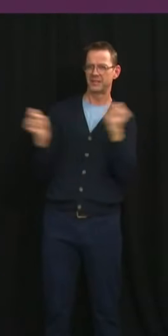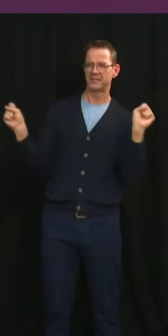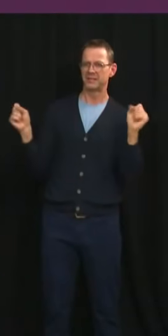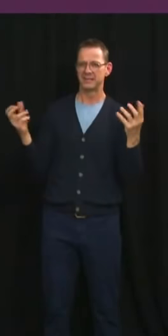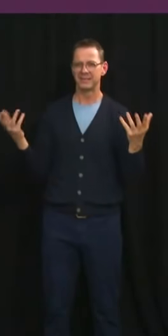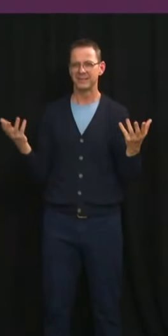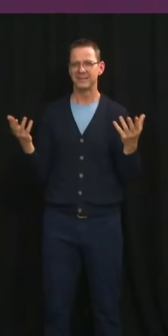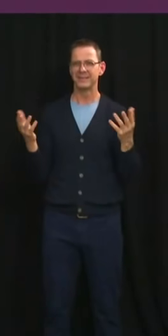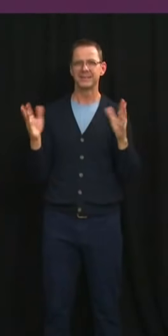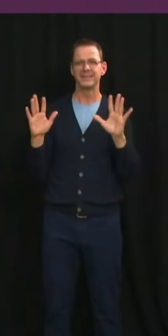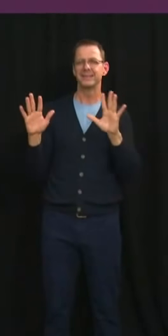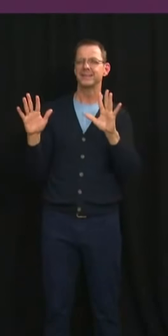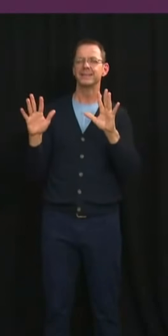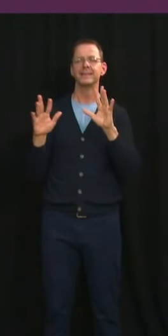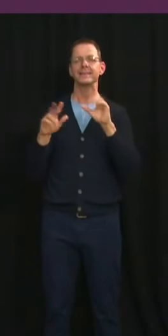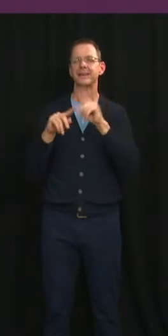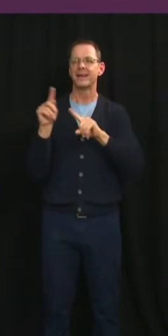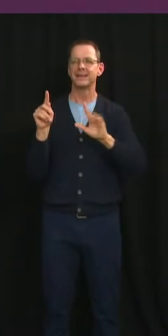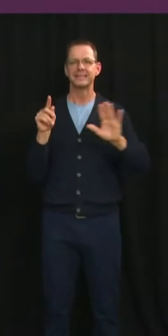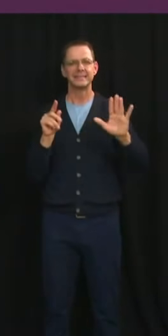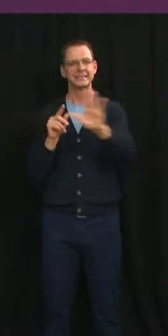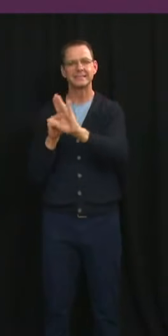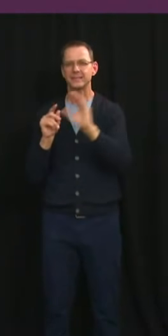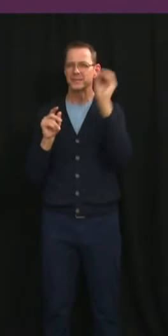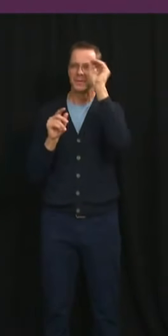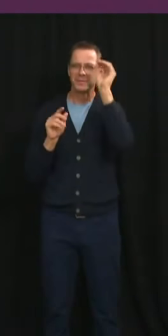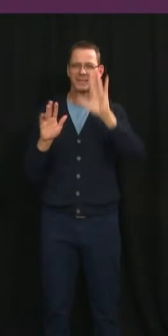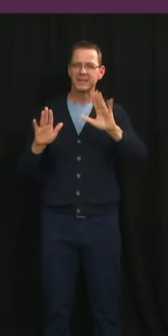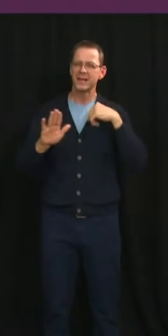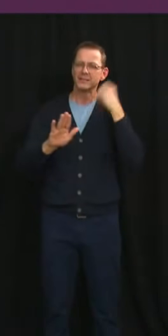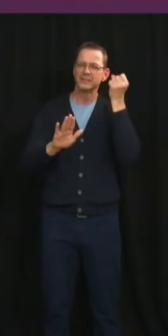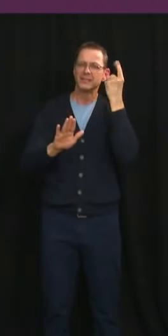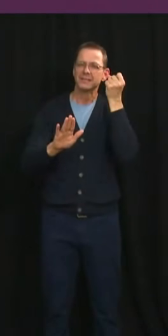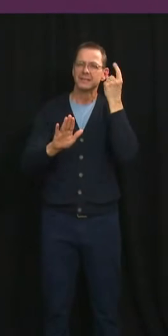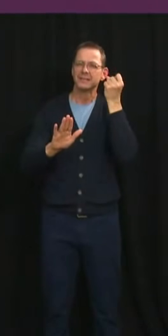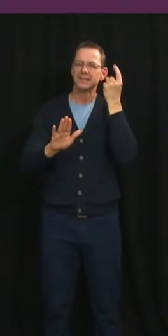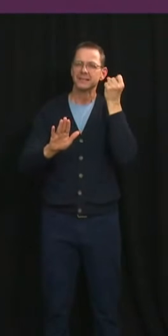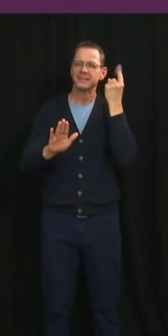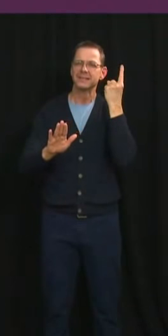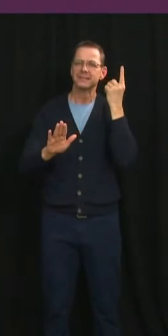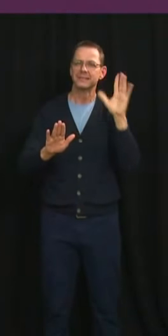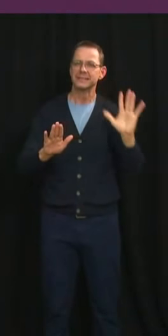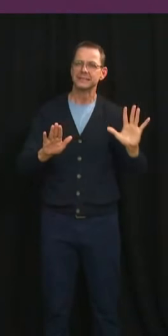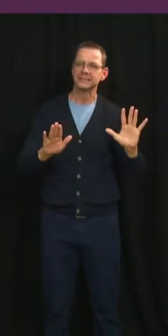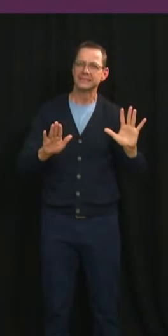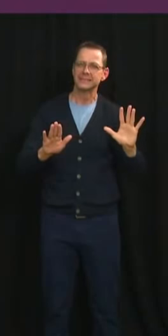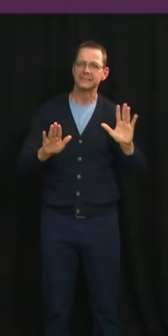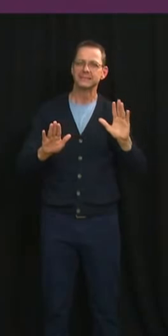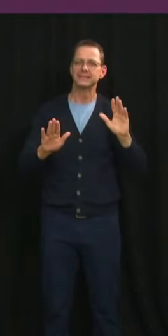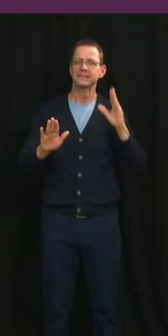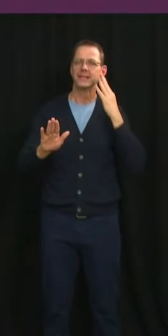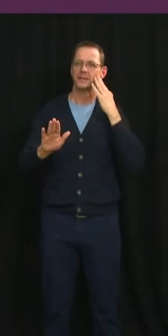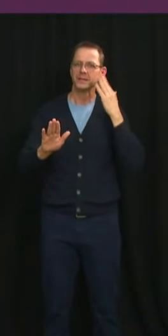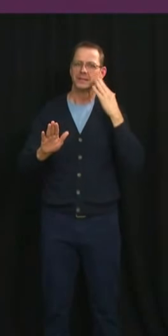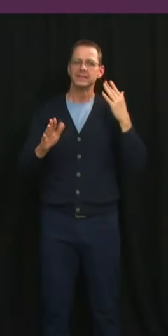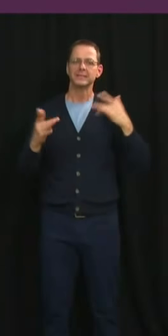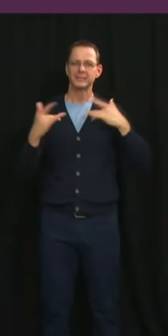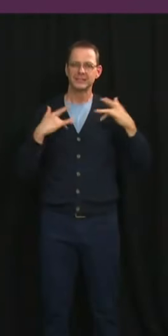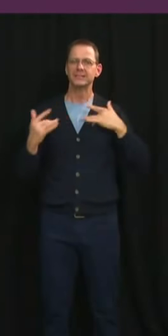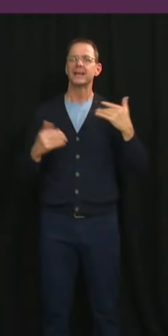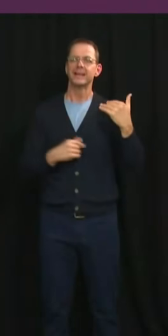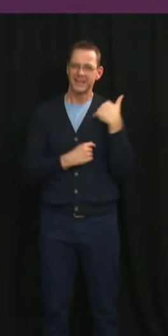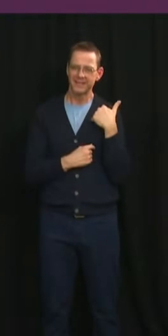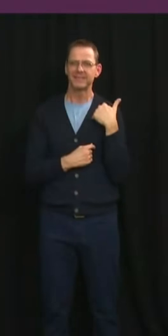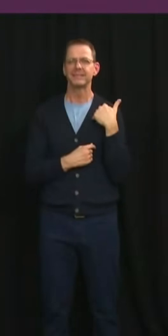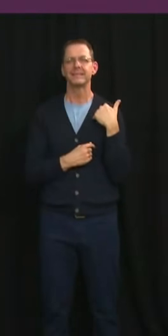have never dismissed, in fact, I have often echoed the concerns of freedom-loving Albertans. As I've said